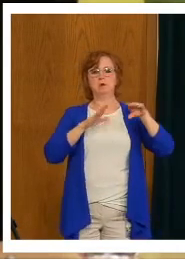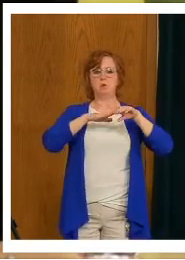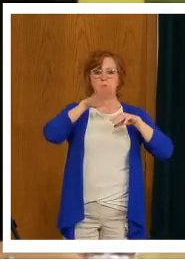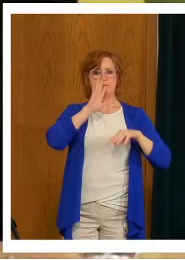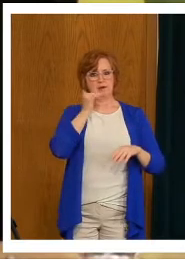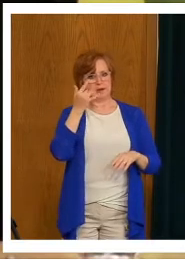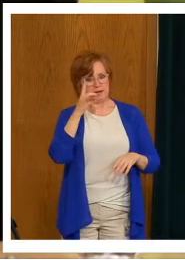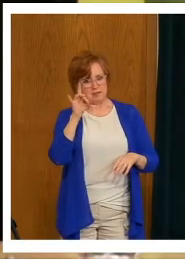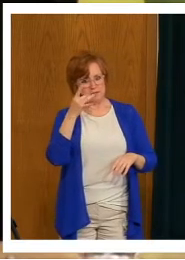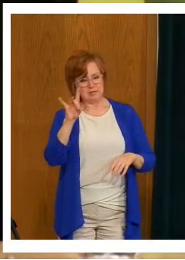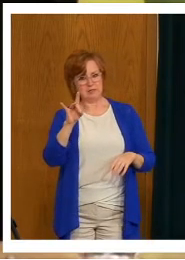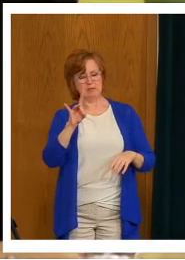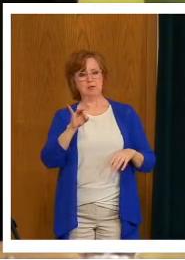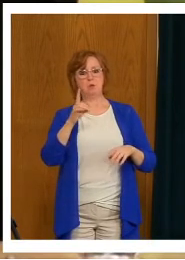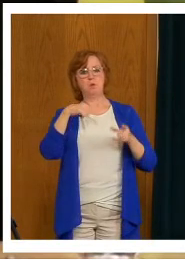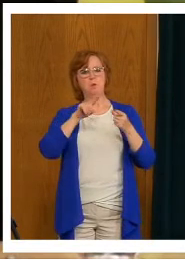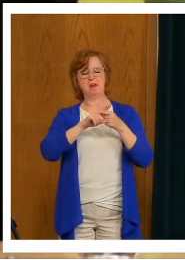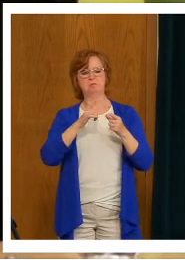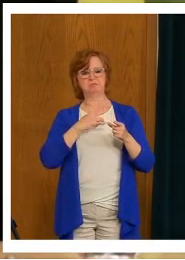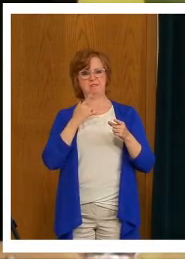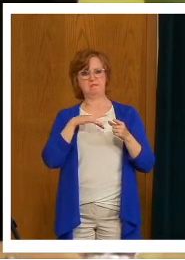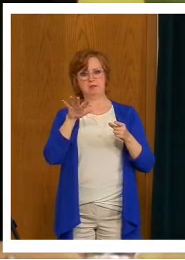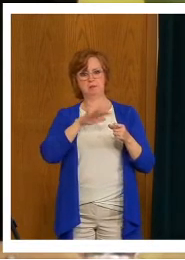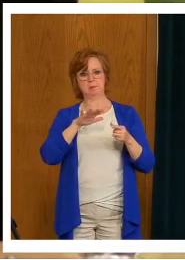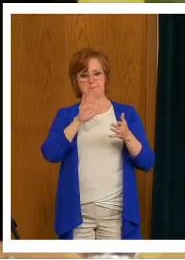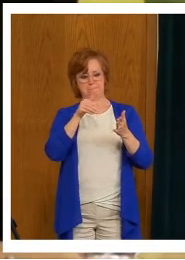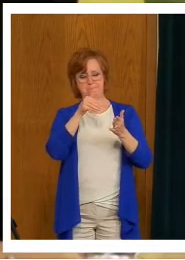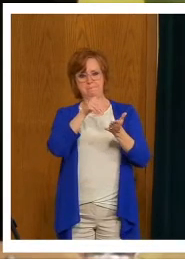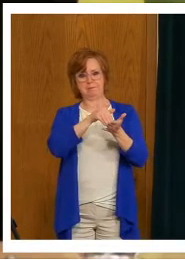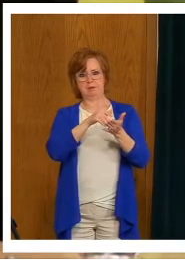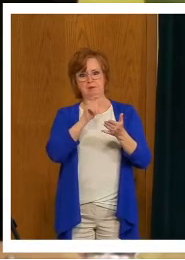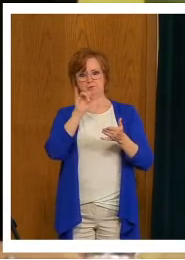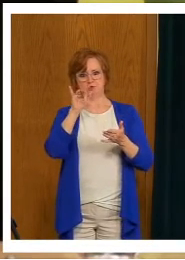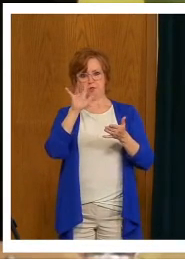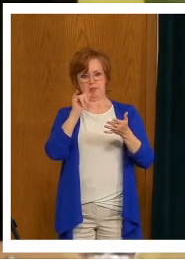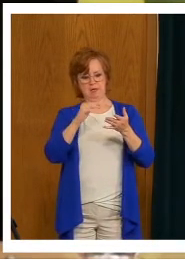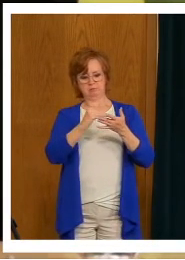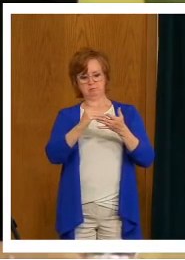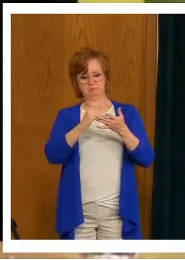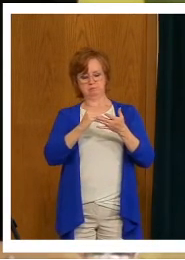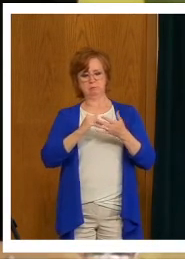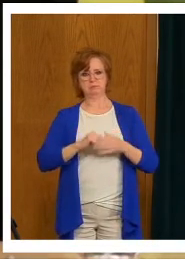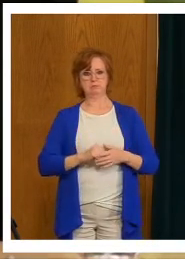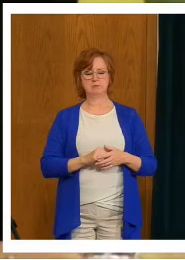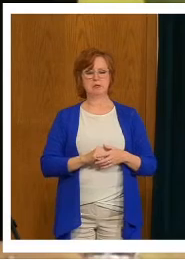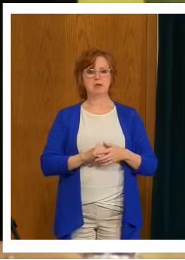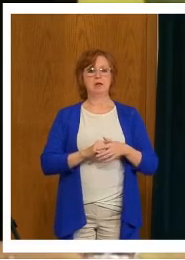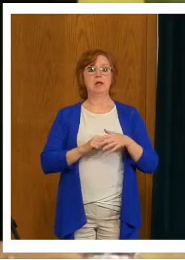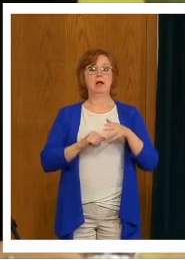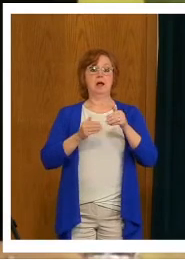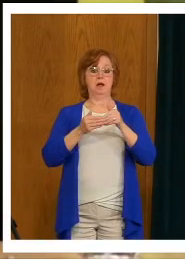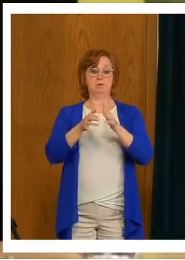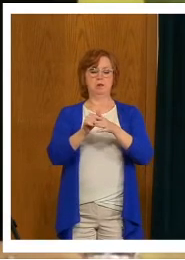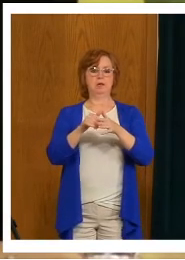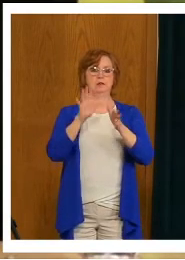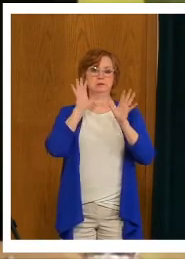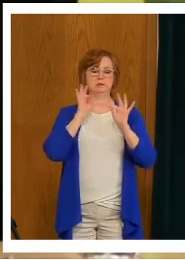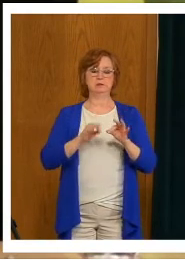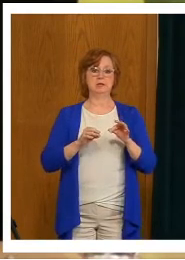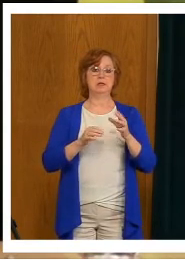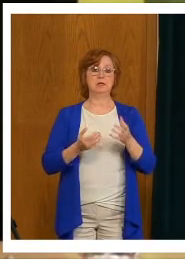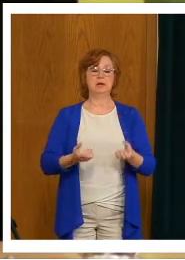mid-July, save for the gathering size and the indoor masking mandate, which we will come to some decision